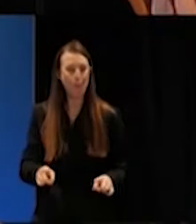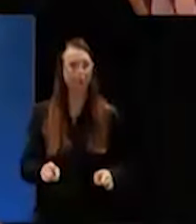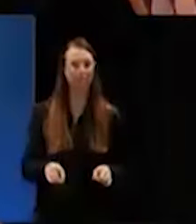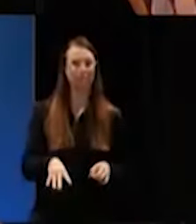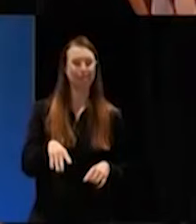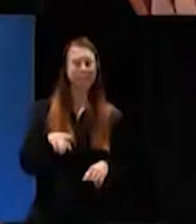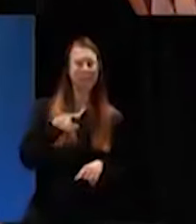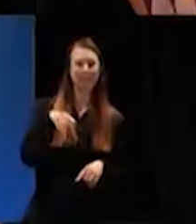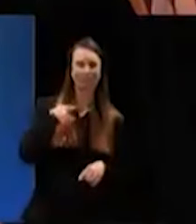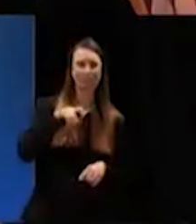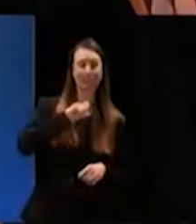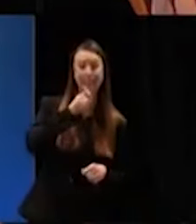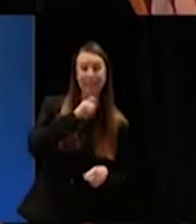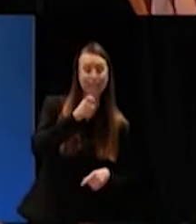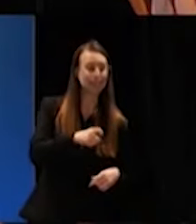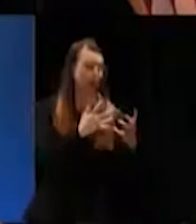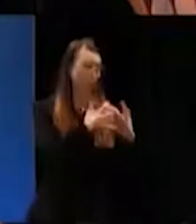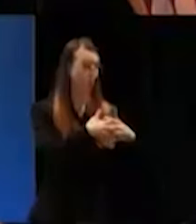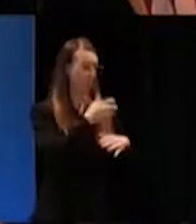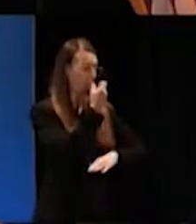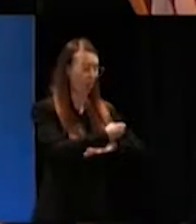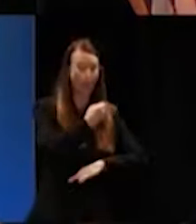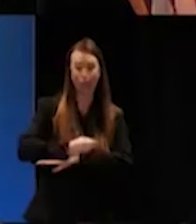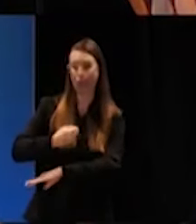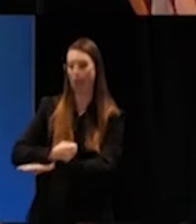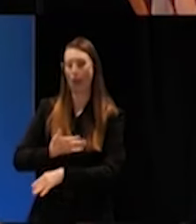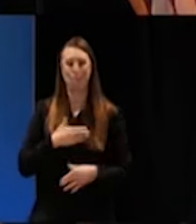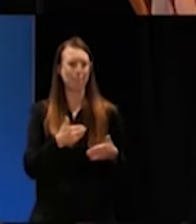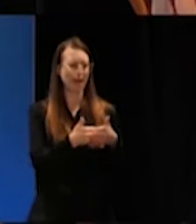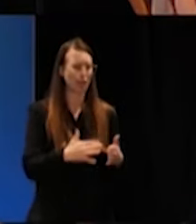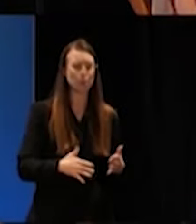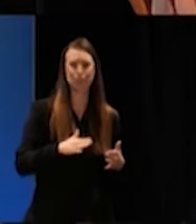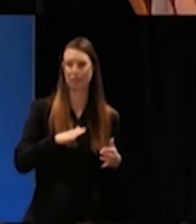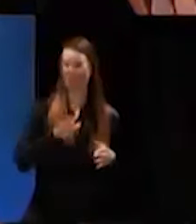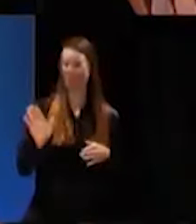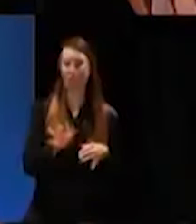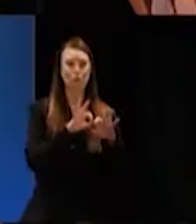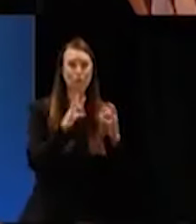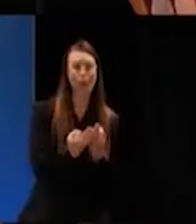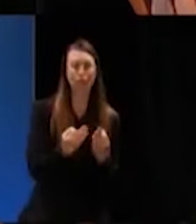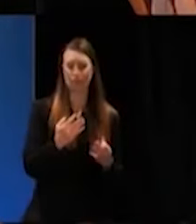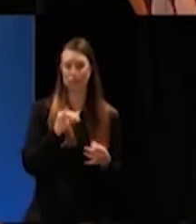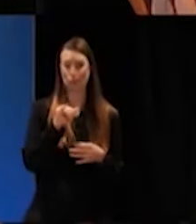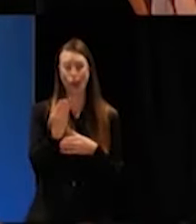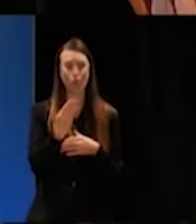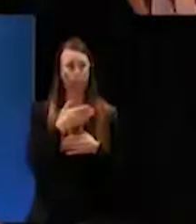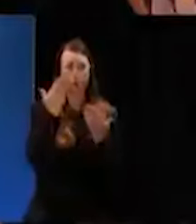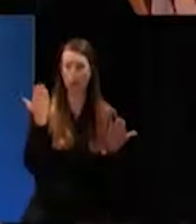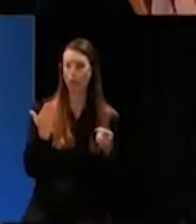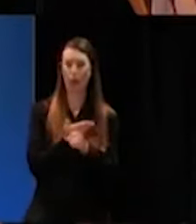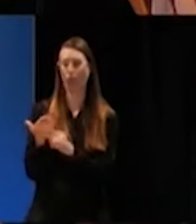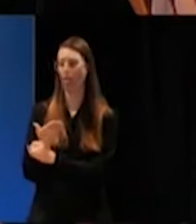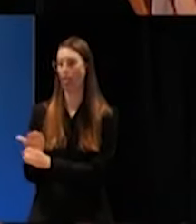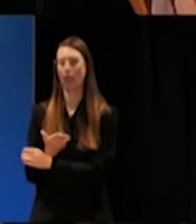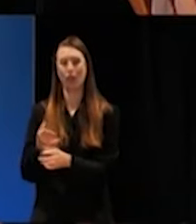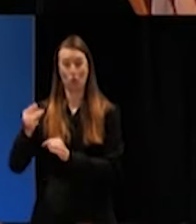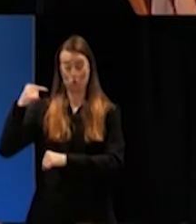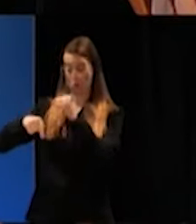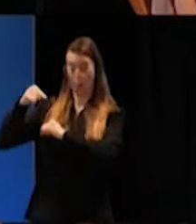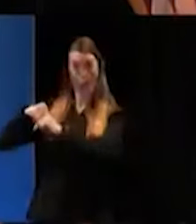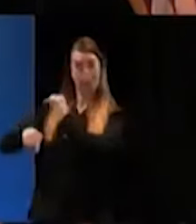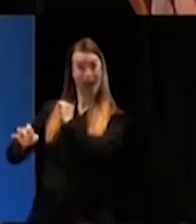and 20,000 people and my neighbors and my family were out of jobs. Nobody retrained them and said, here's the path forward. We're not going back to that.